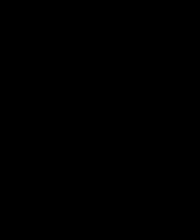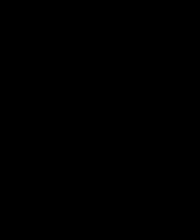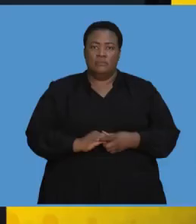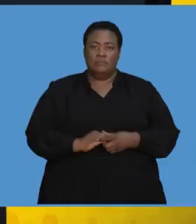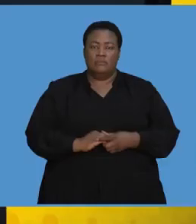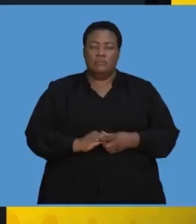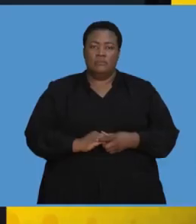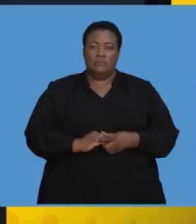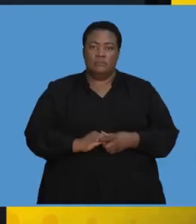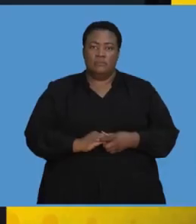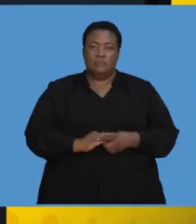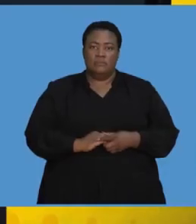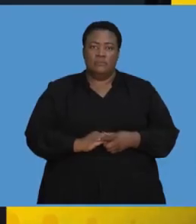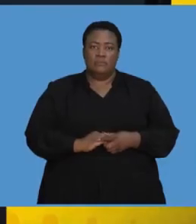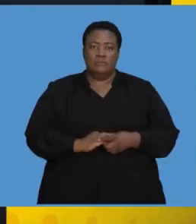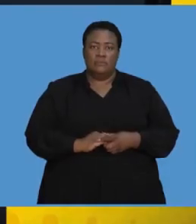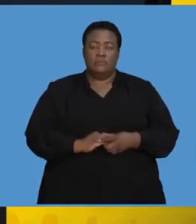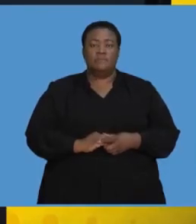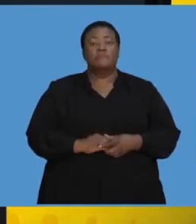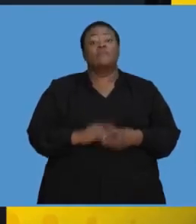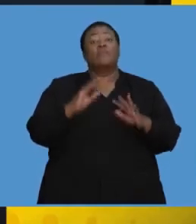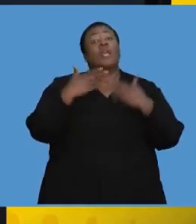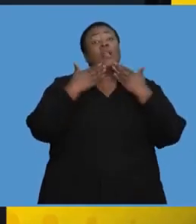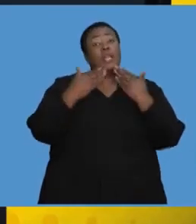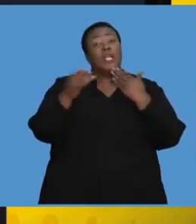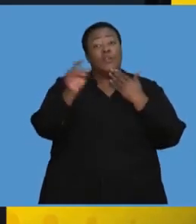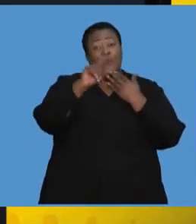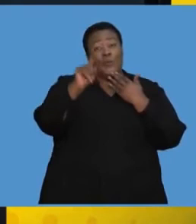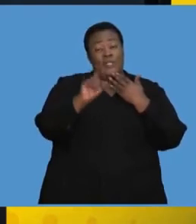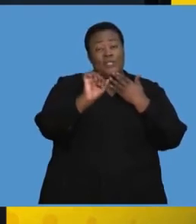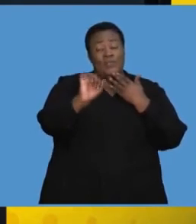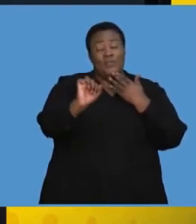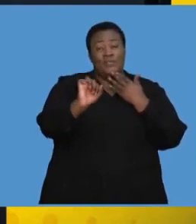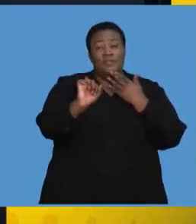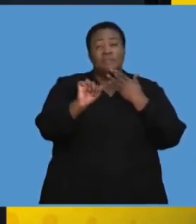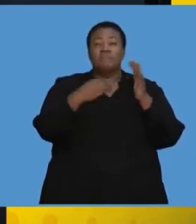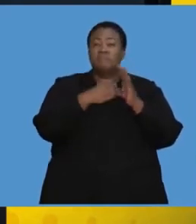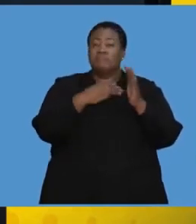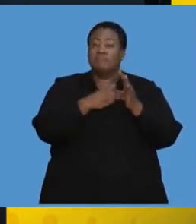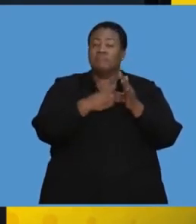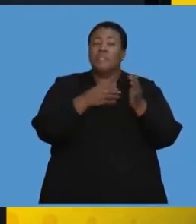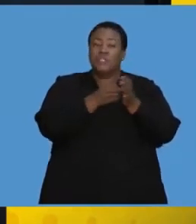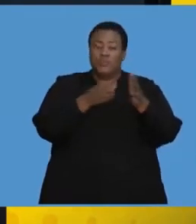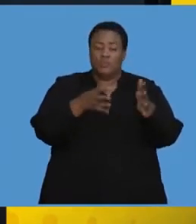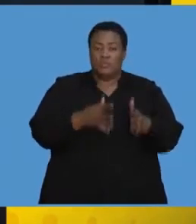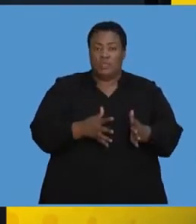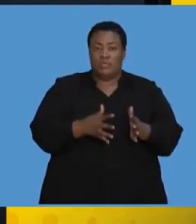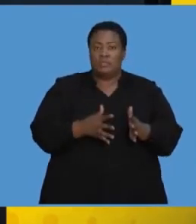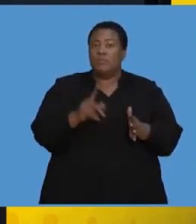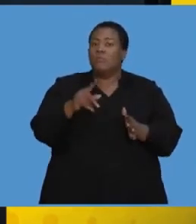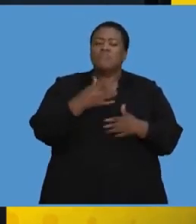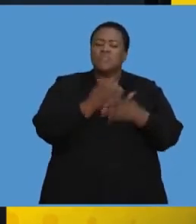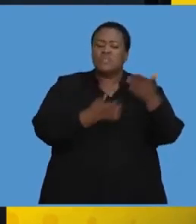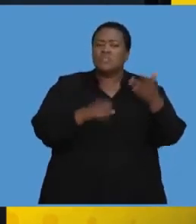expect? Thank you for that question to the grade 12 learner who's asked the question on some possible essay questions that they